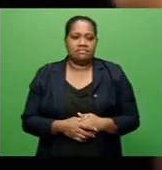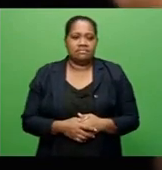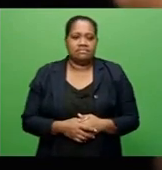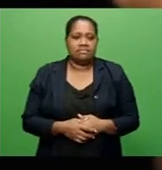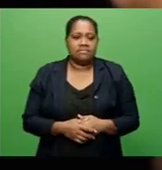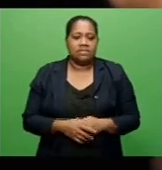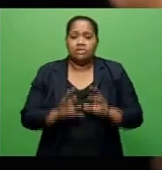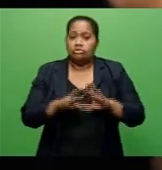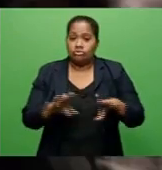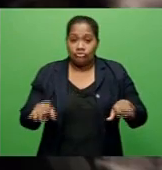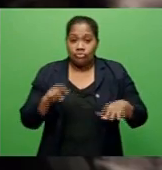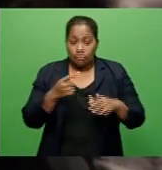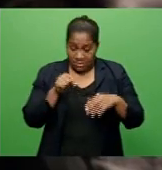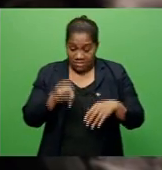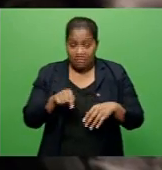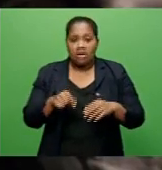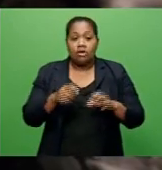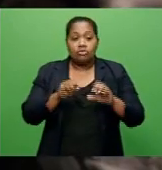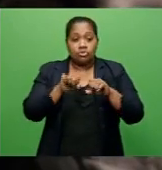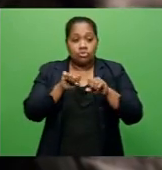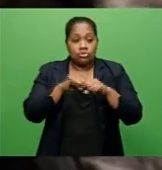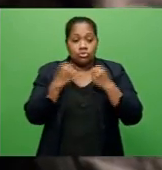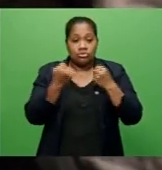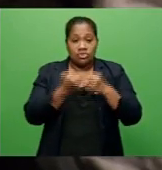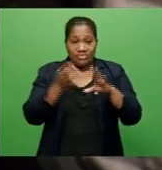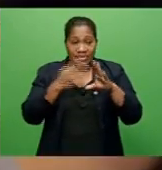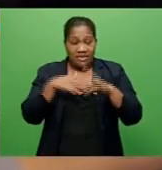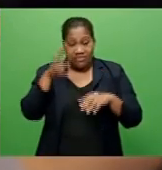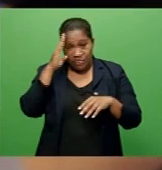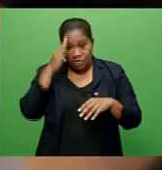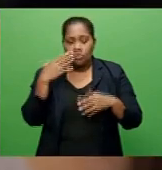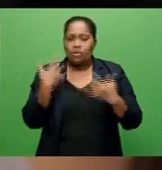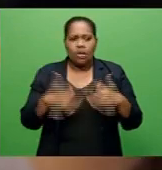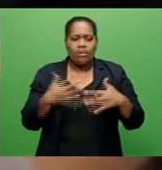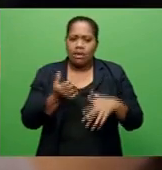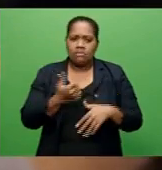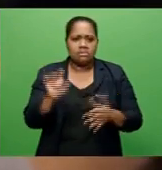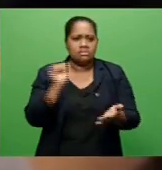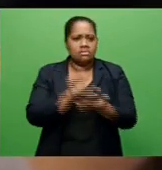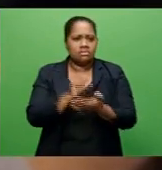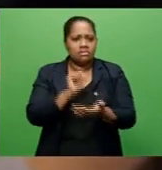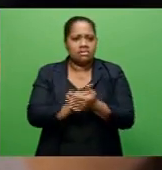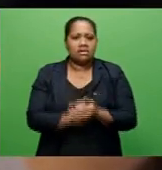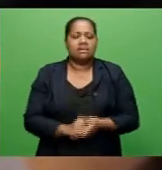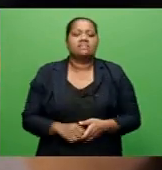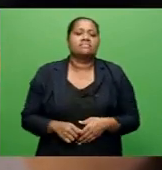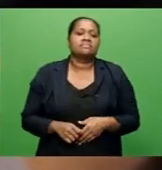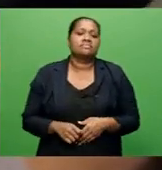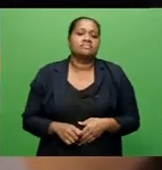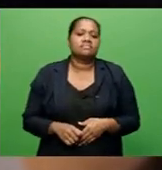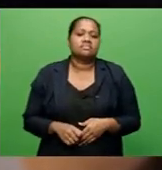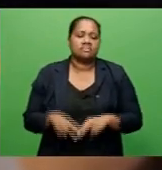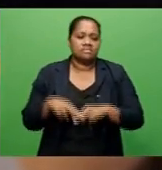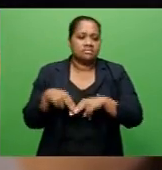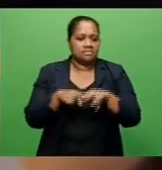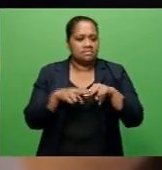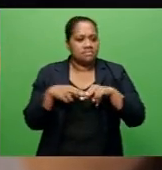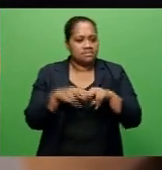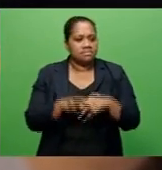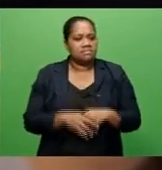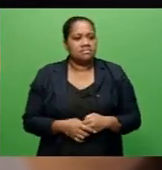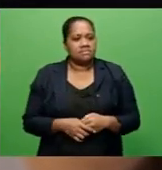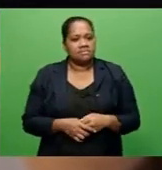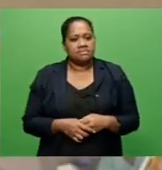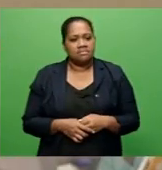media platform in Fiji, but does not have a physical presence here or anywhere else in the South Pacific. There aren't